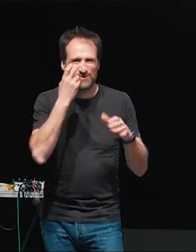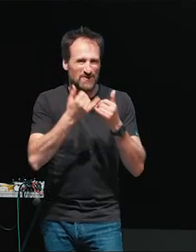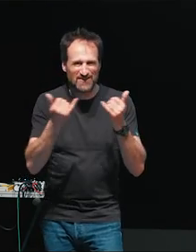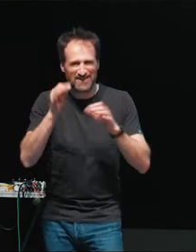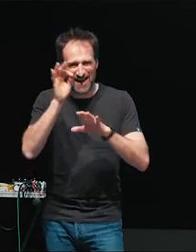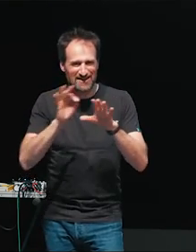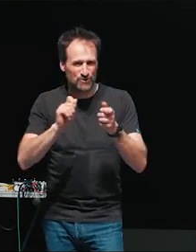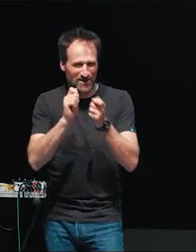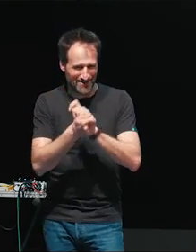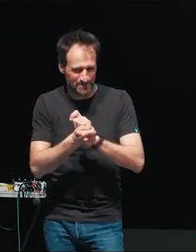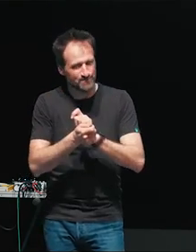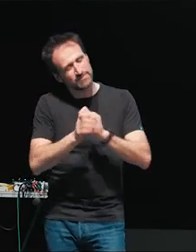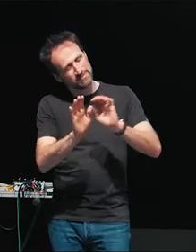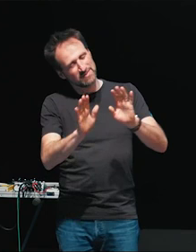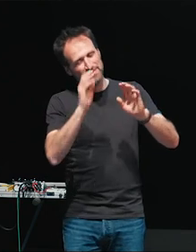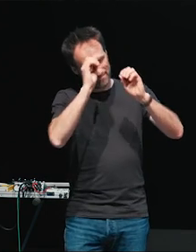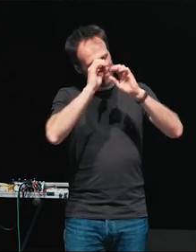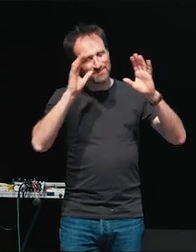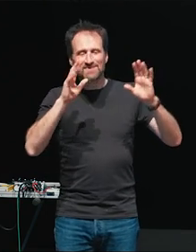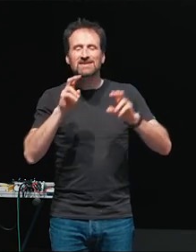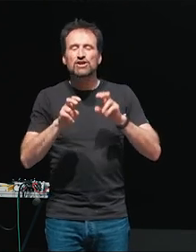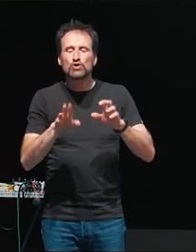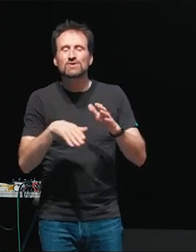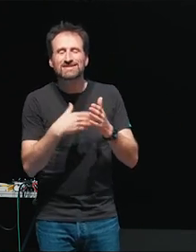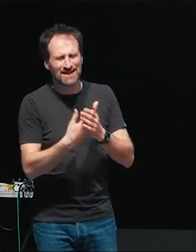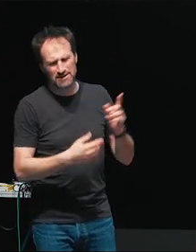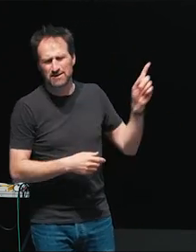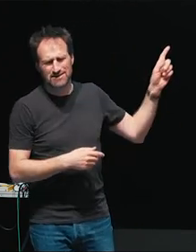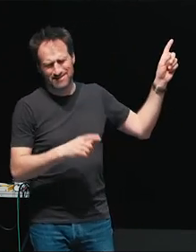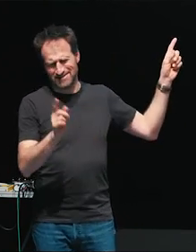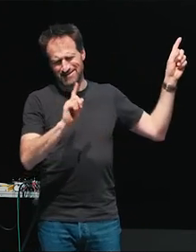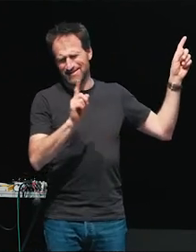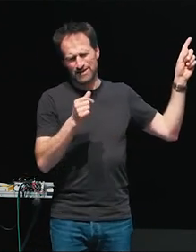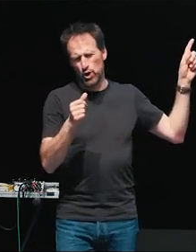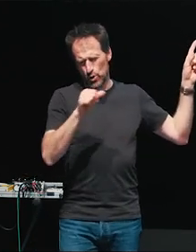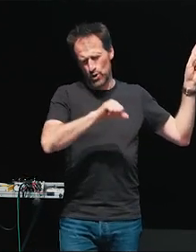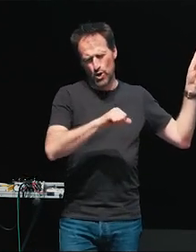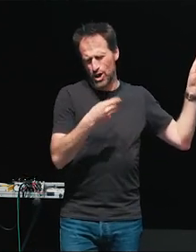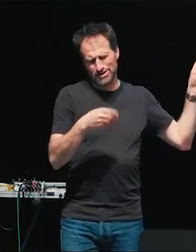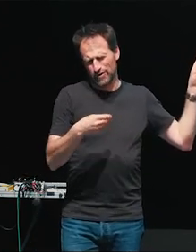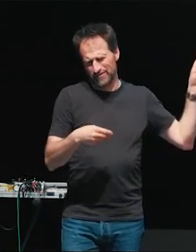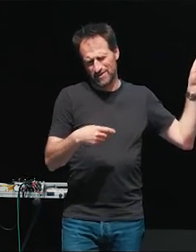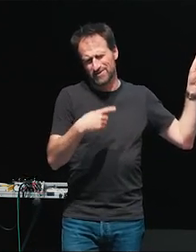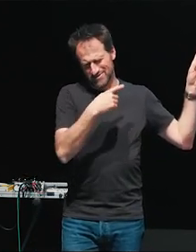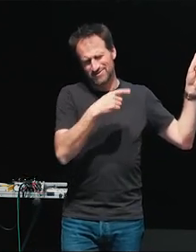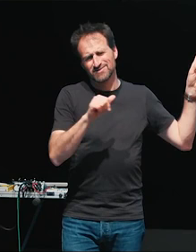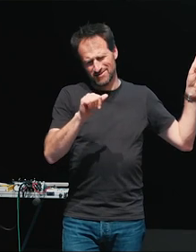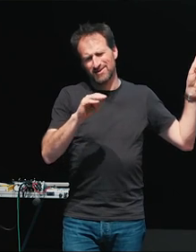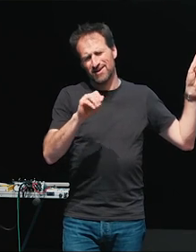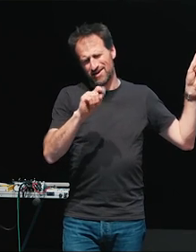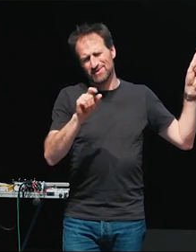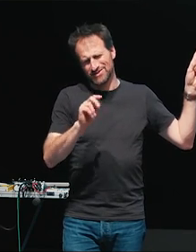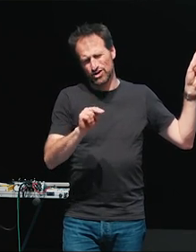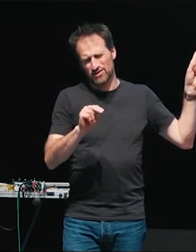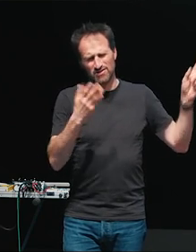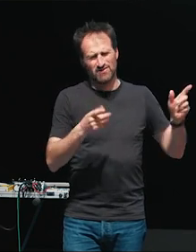Consider a use case. Now, as you can see, this is not oil software. This is Amazon. You might be confused for a